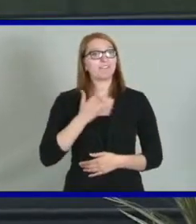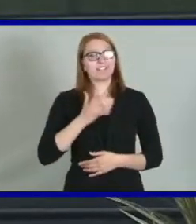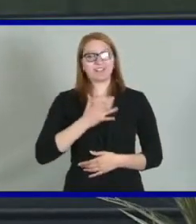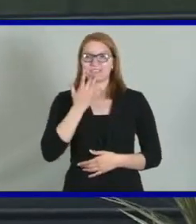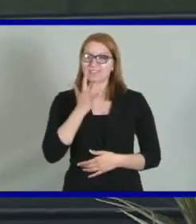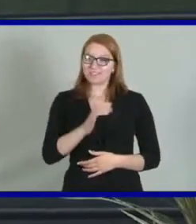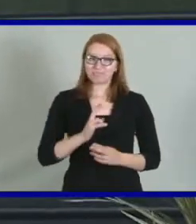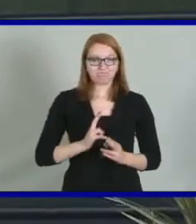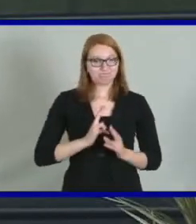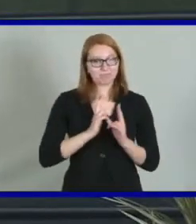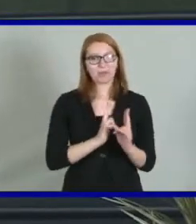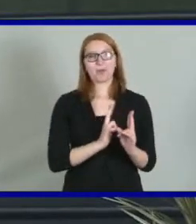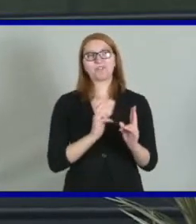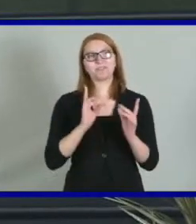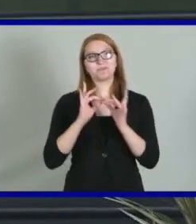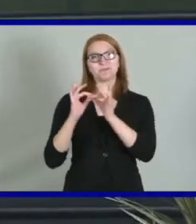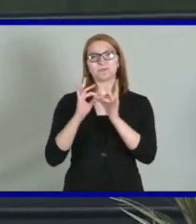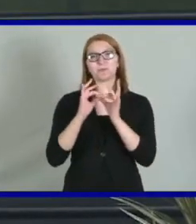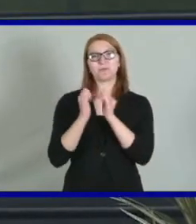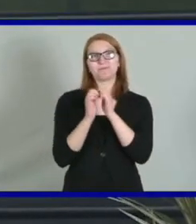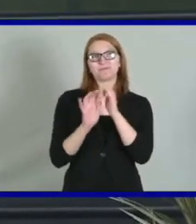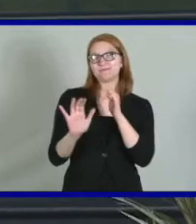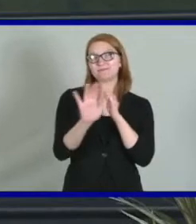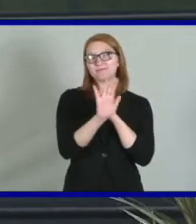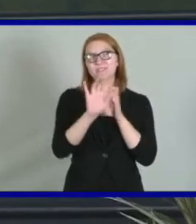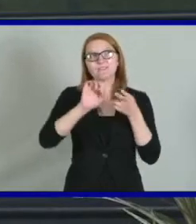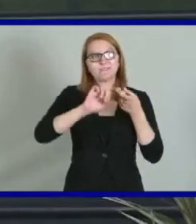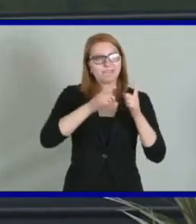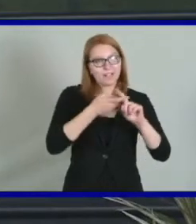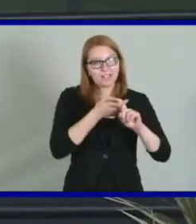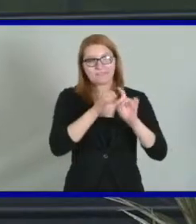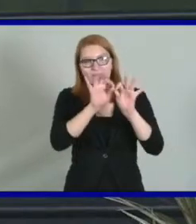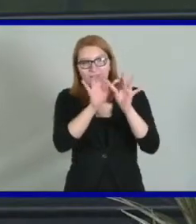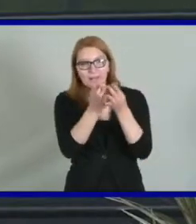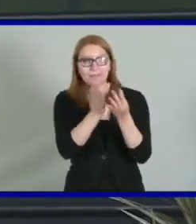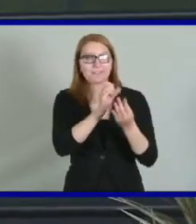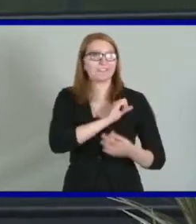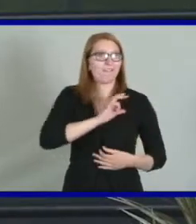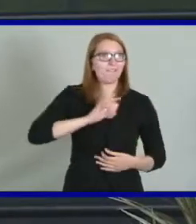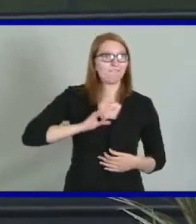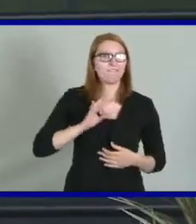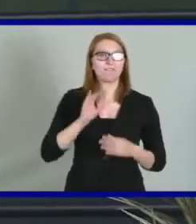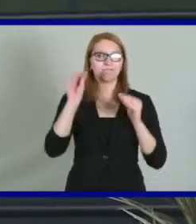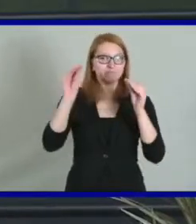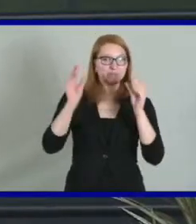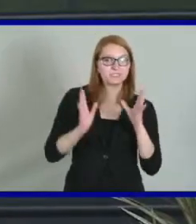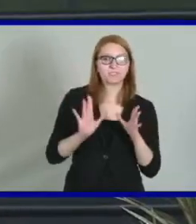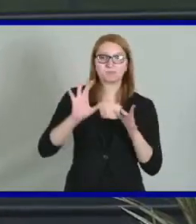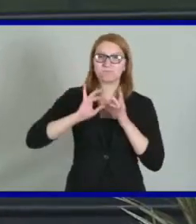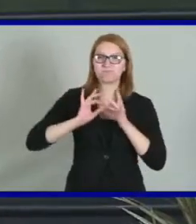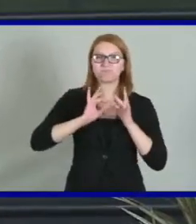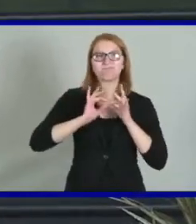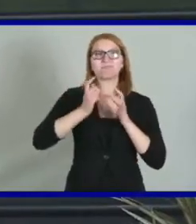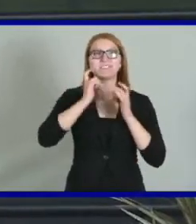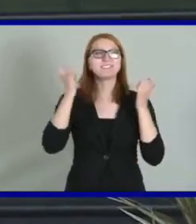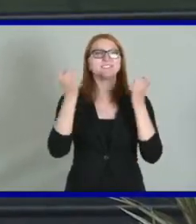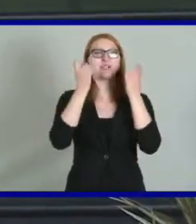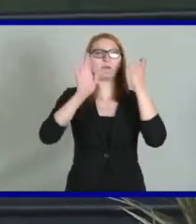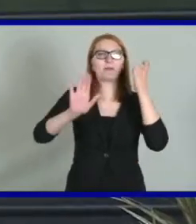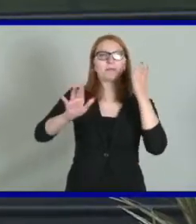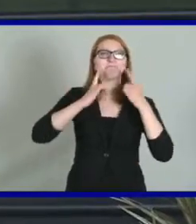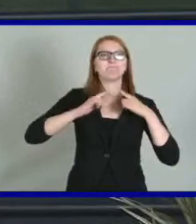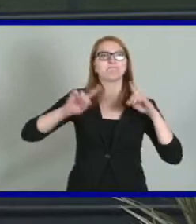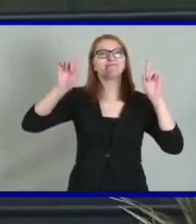join with your families and friends and faculty in celebrating this important milestone.